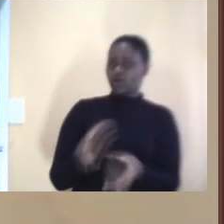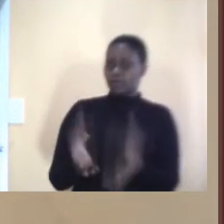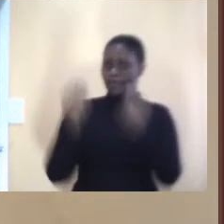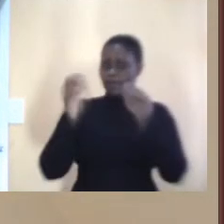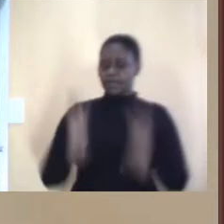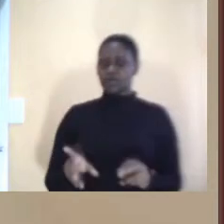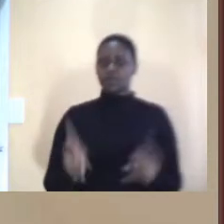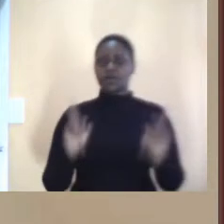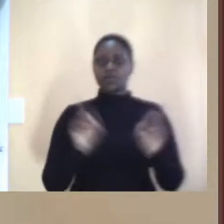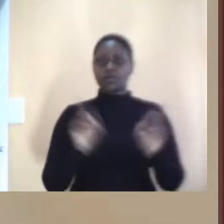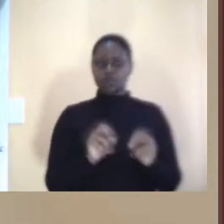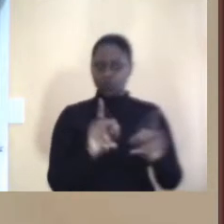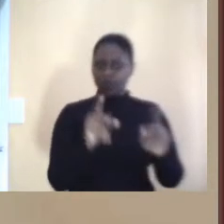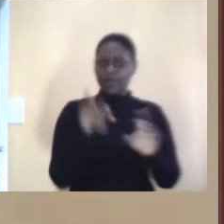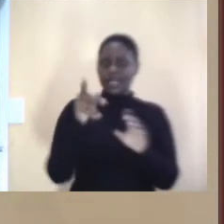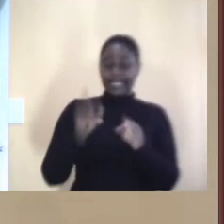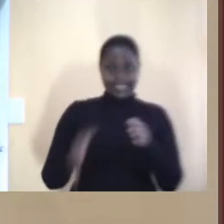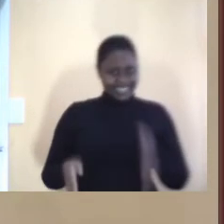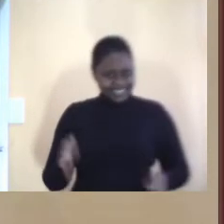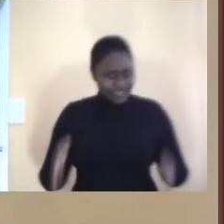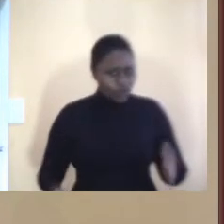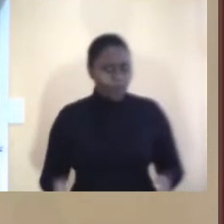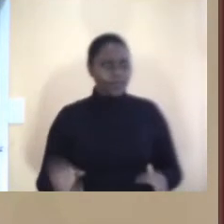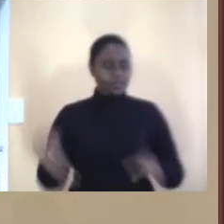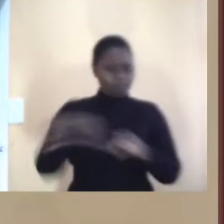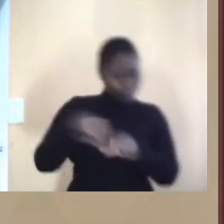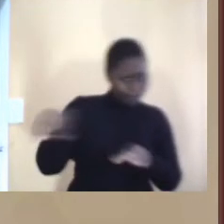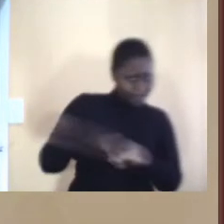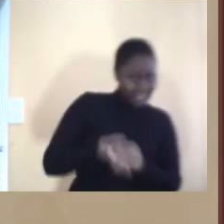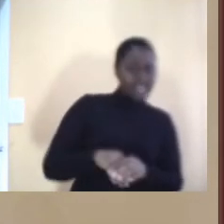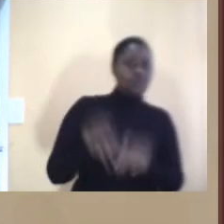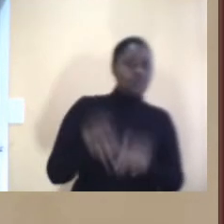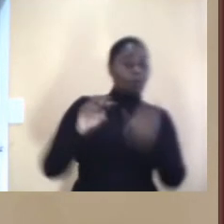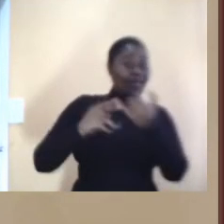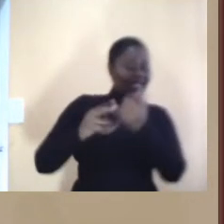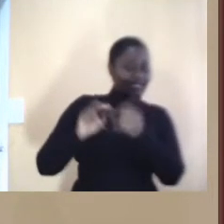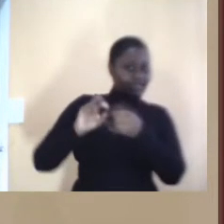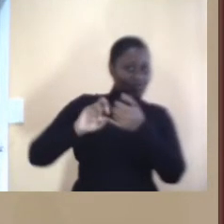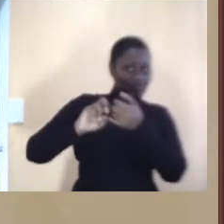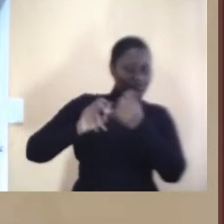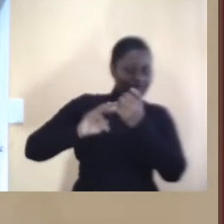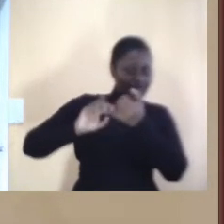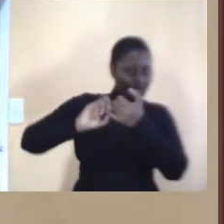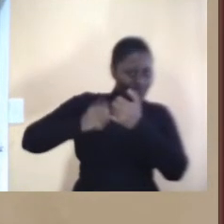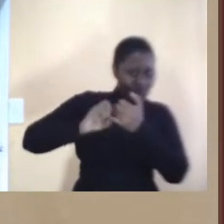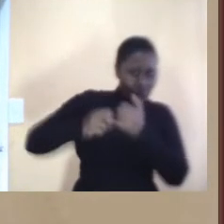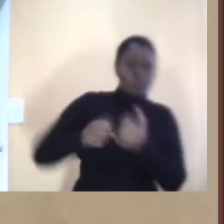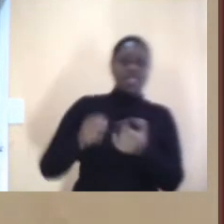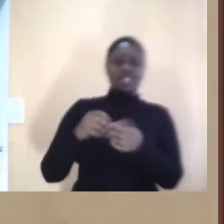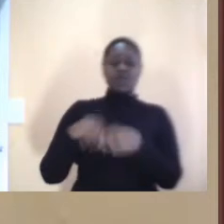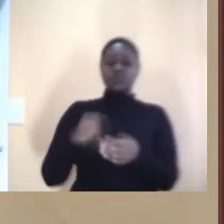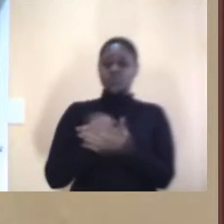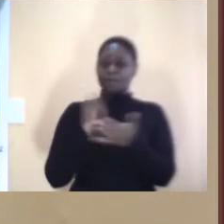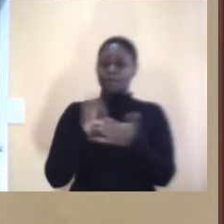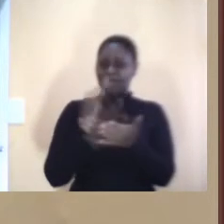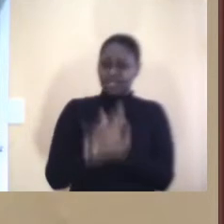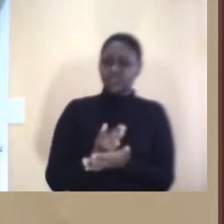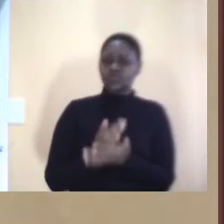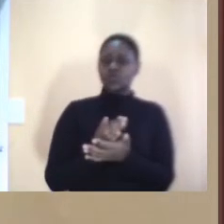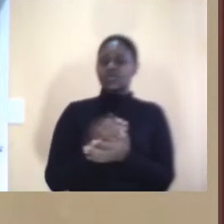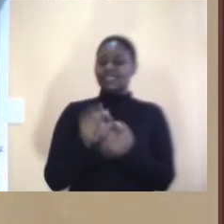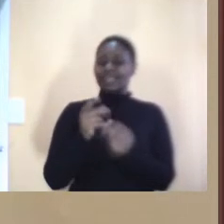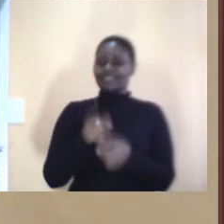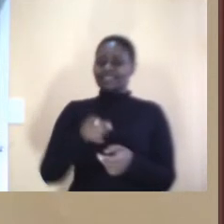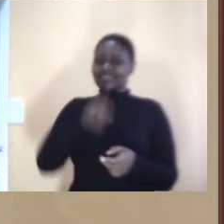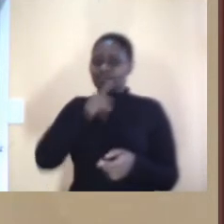partake, and these robots will be the viable tool in ensuring that the 1,000 hectares that